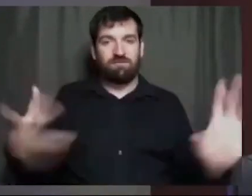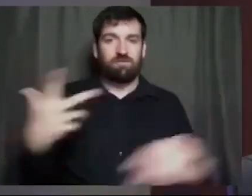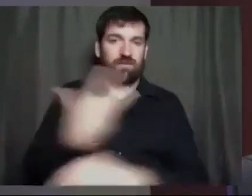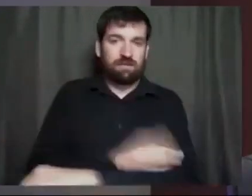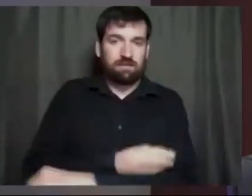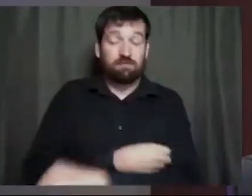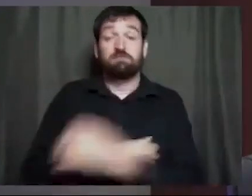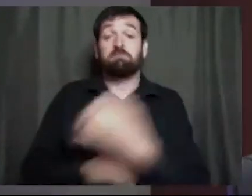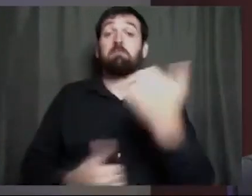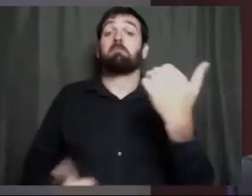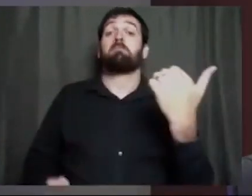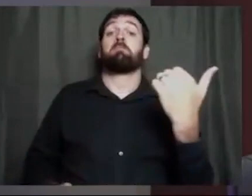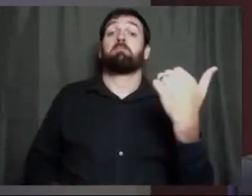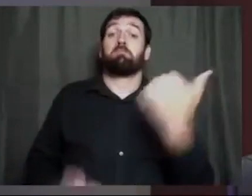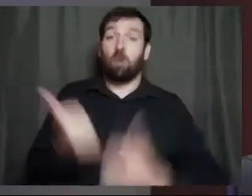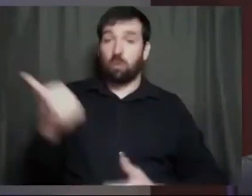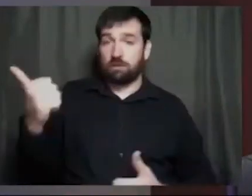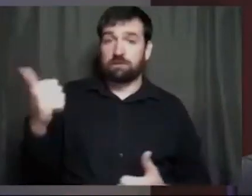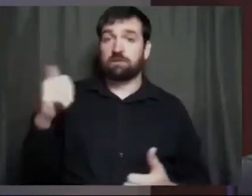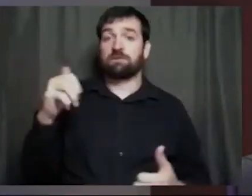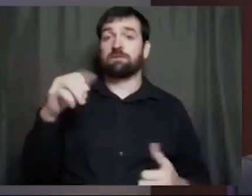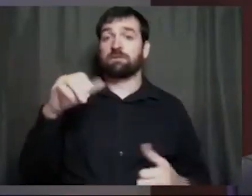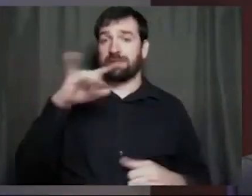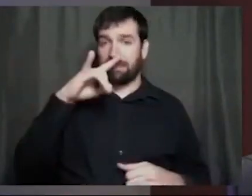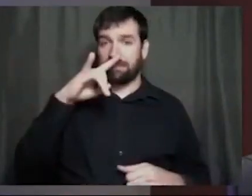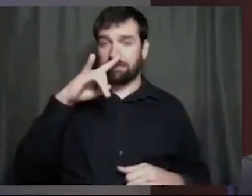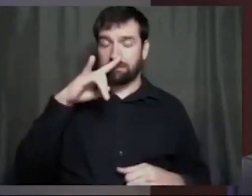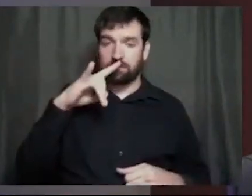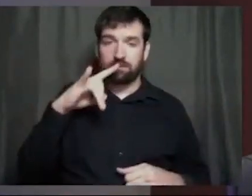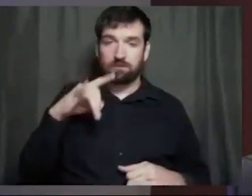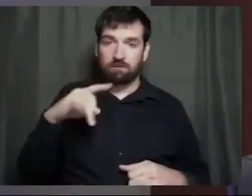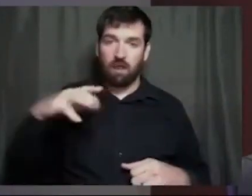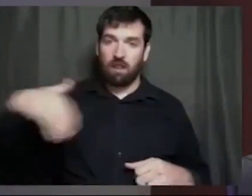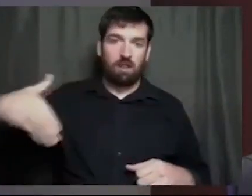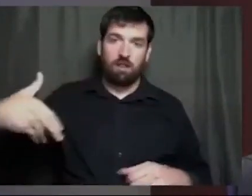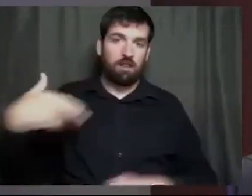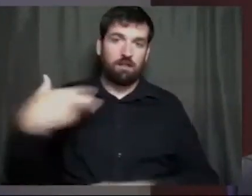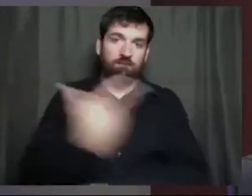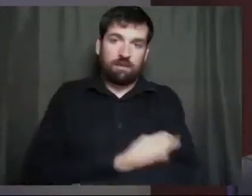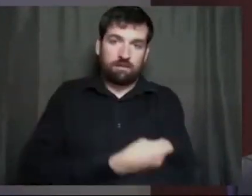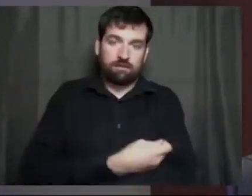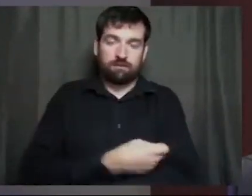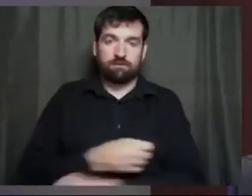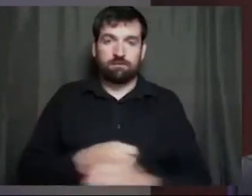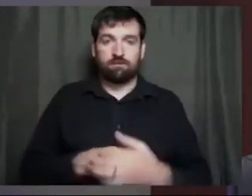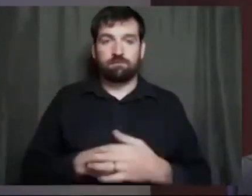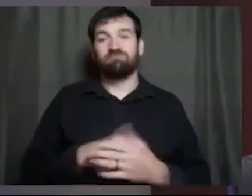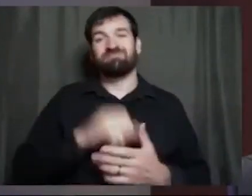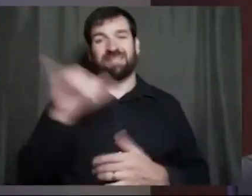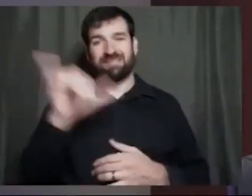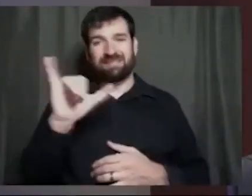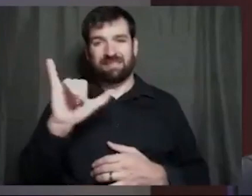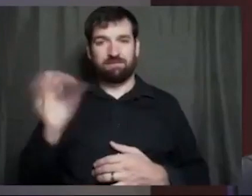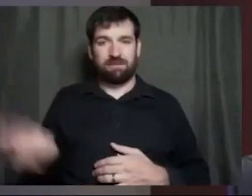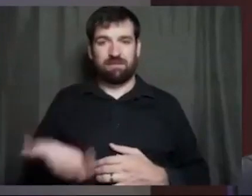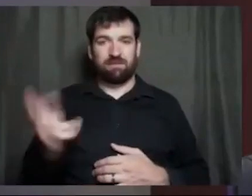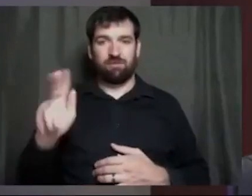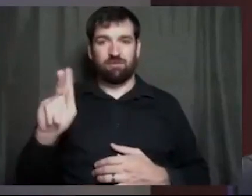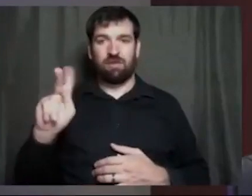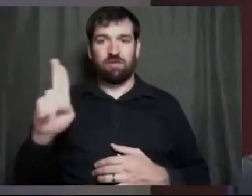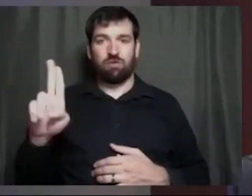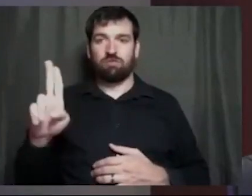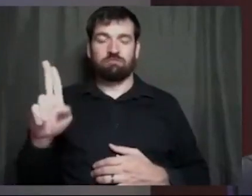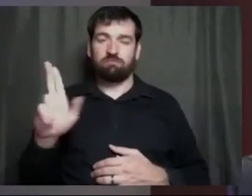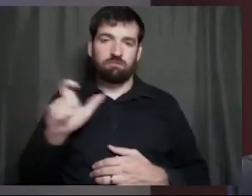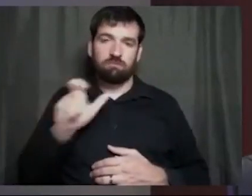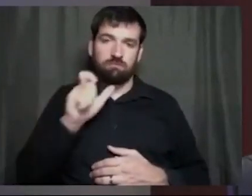vast majority of kids have not been vaccinated who are hospitalized. Just like here at KU, very few children are getting hospitalized